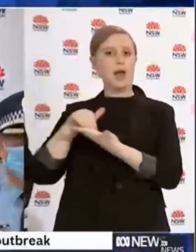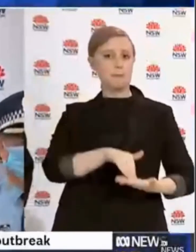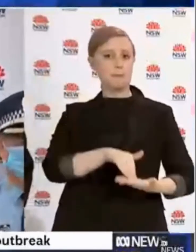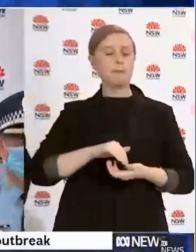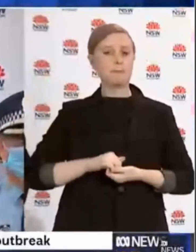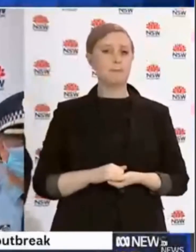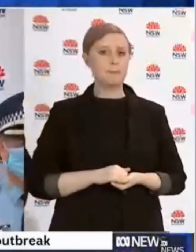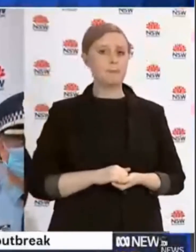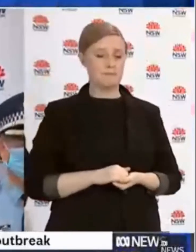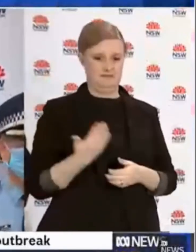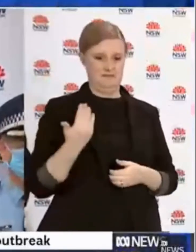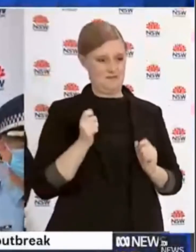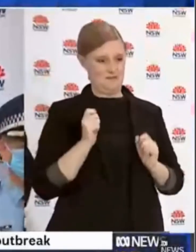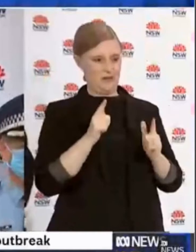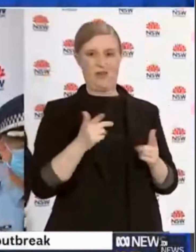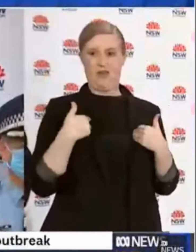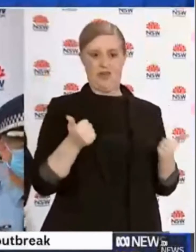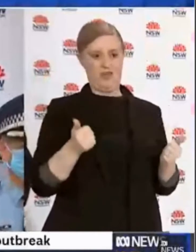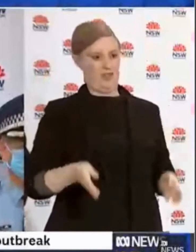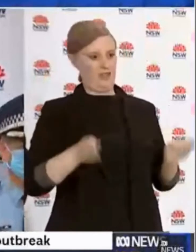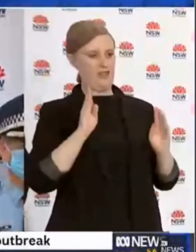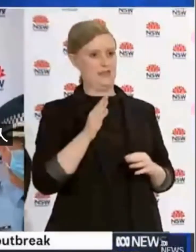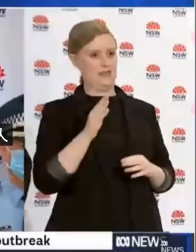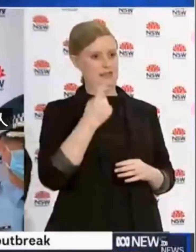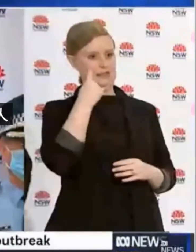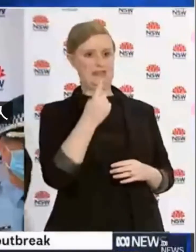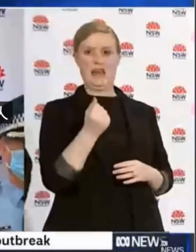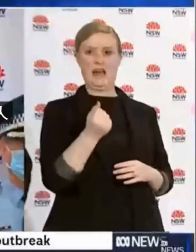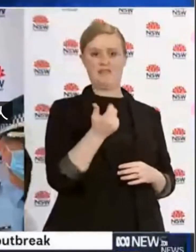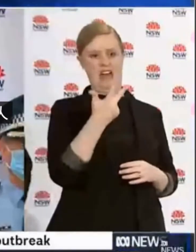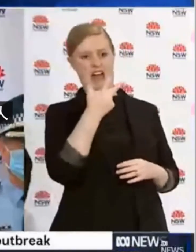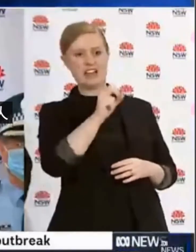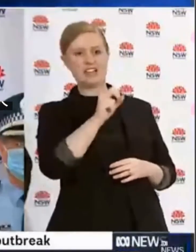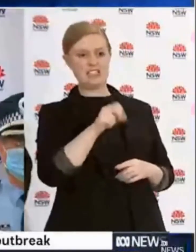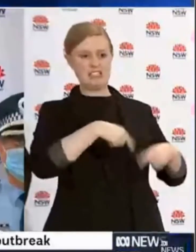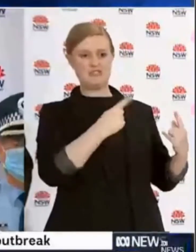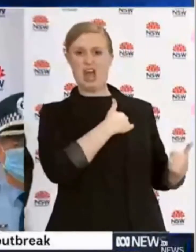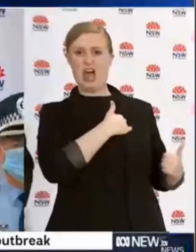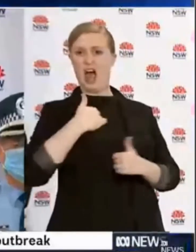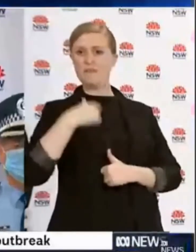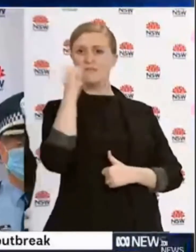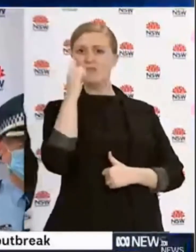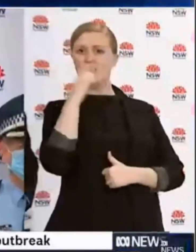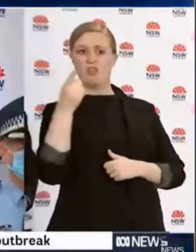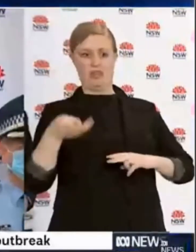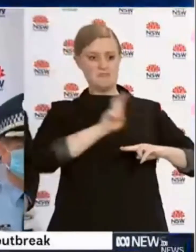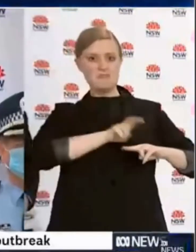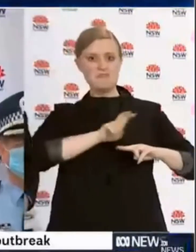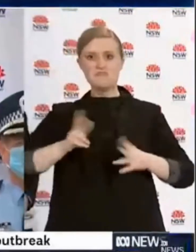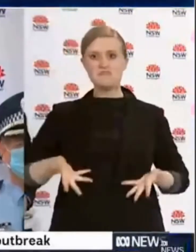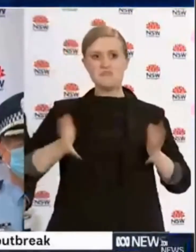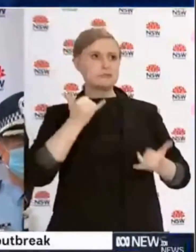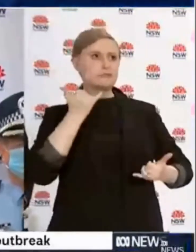Force, Navy, Army staff who are helping our tracing team, and they're very good at it, very, very good at it. And